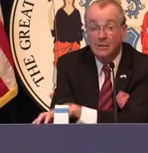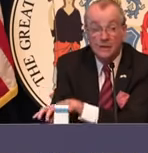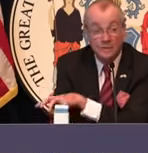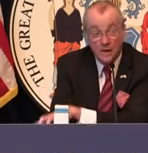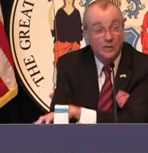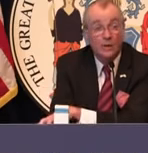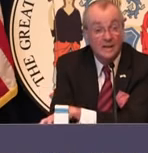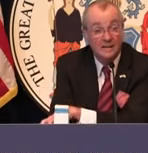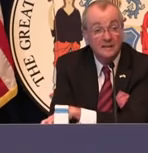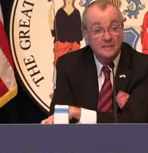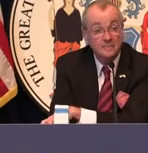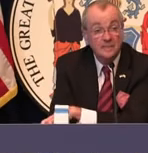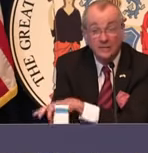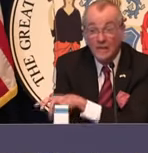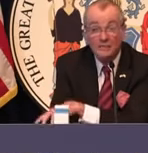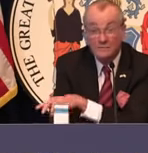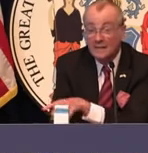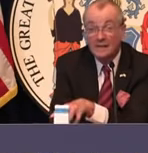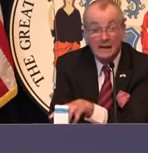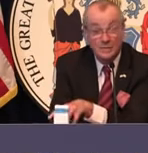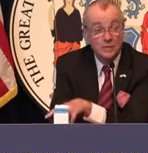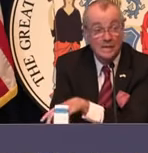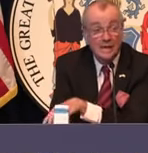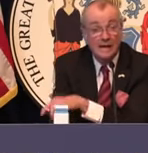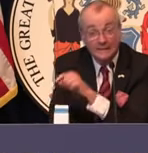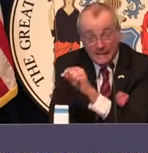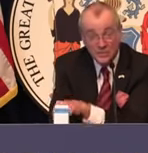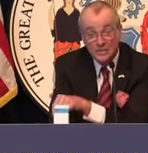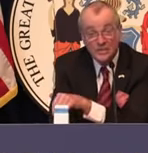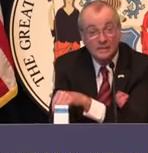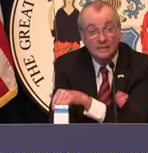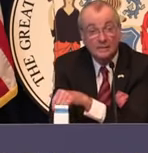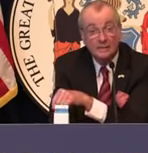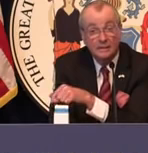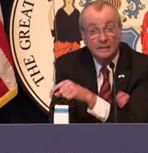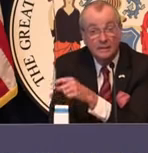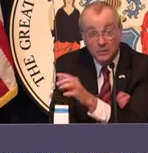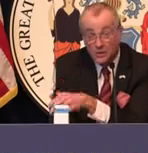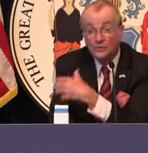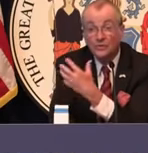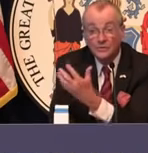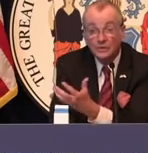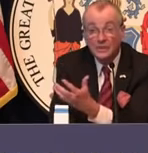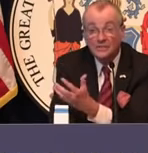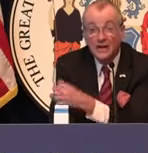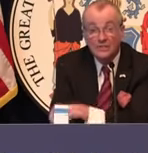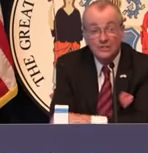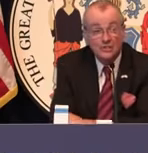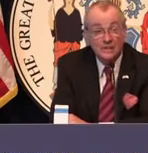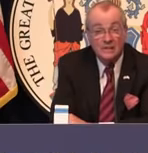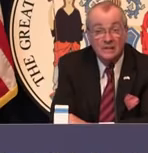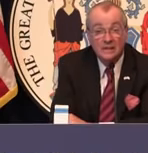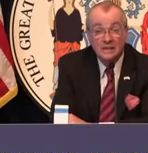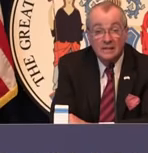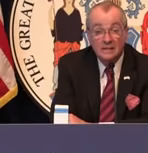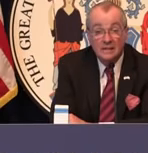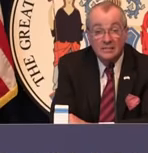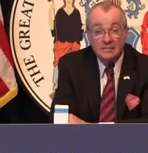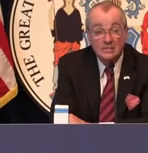here and now in a better way and save as many lives as we can as we sit here, but also to advise us on